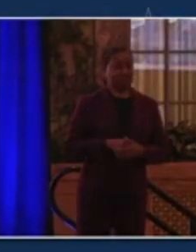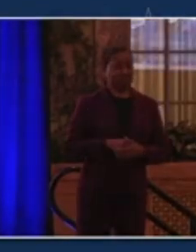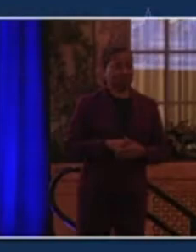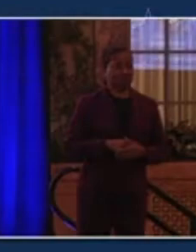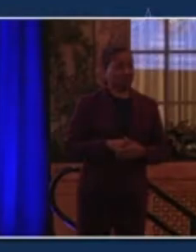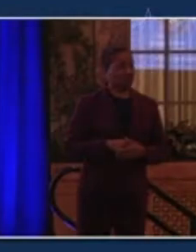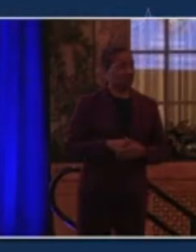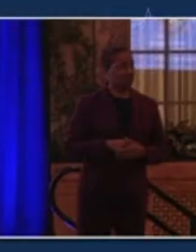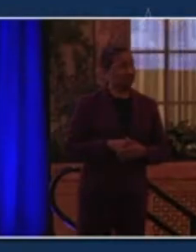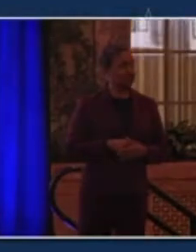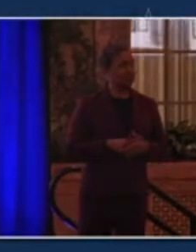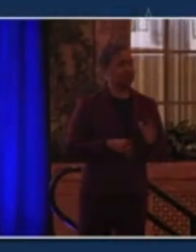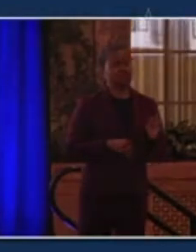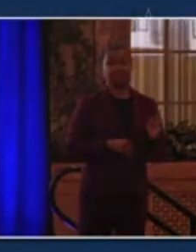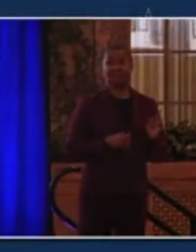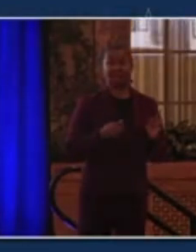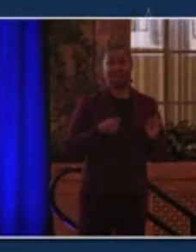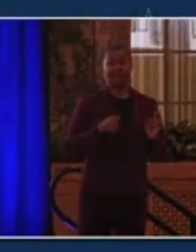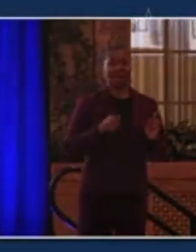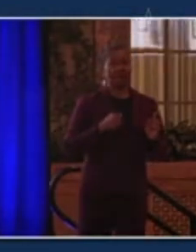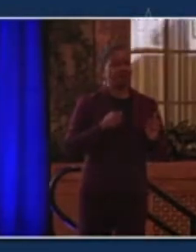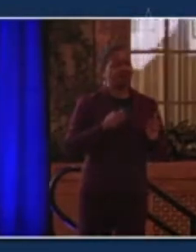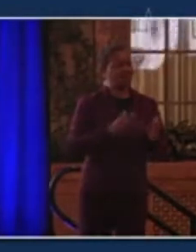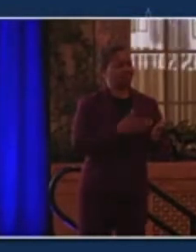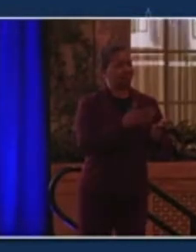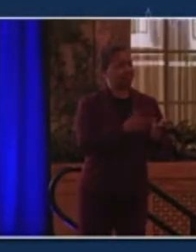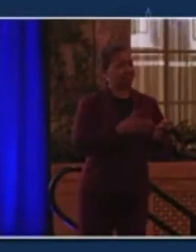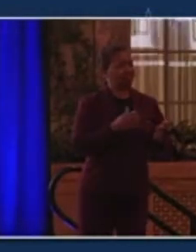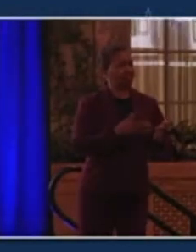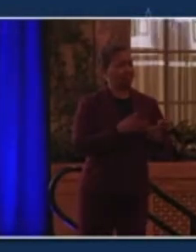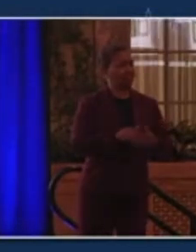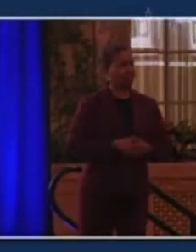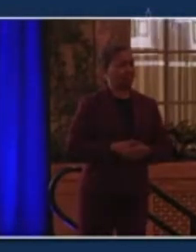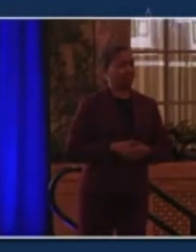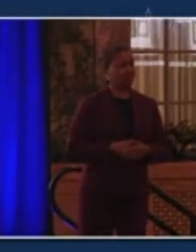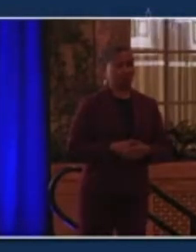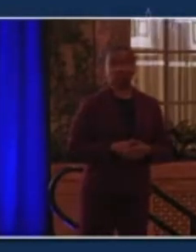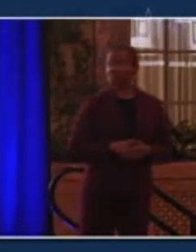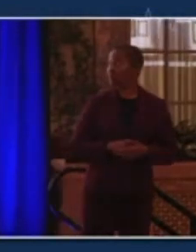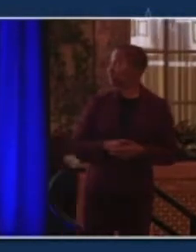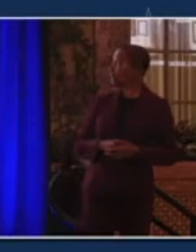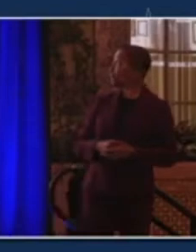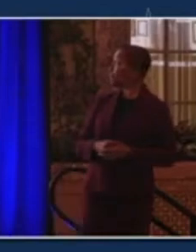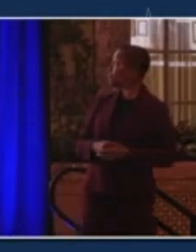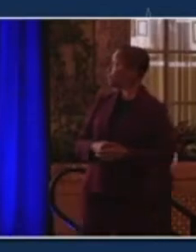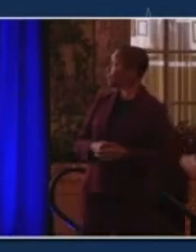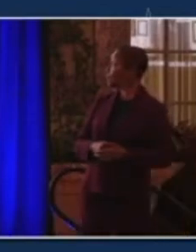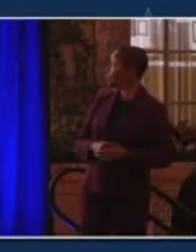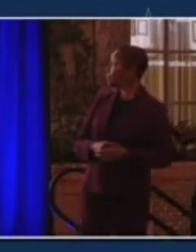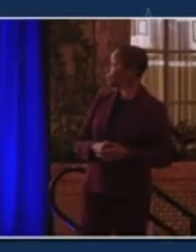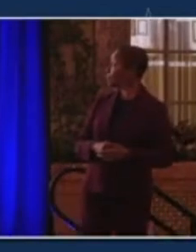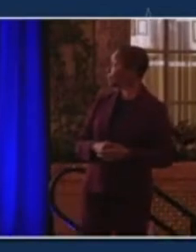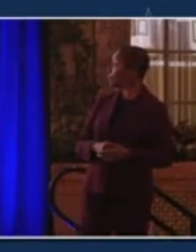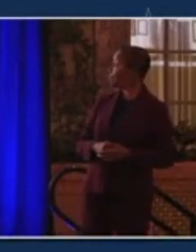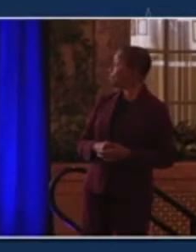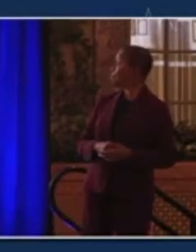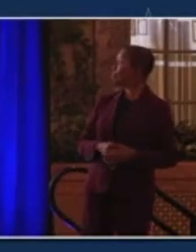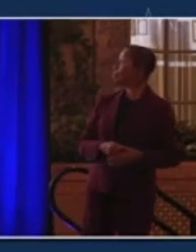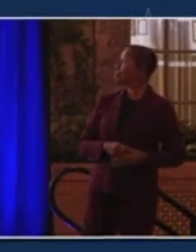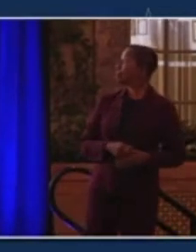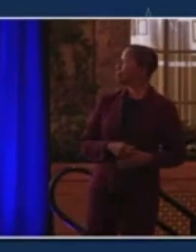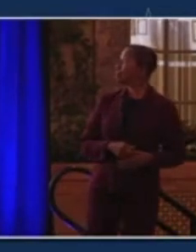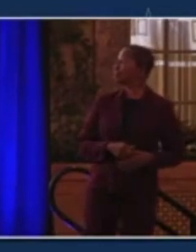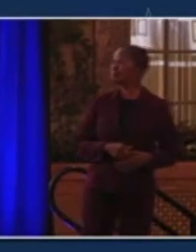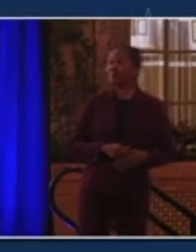I was born. I am U.S. Representative Andy Davis of the 7th District of Illinois. And